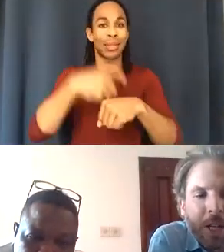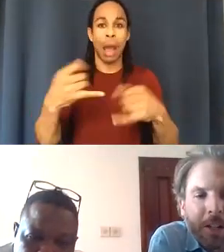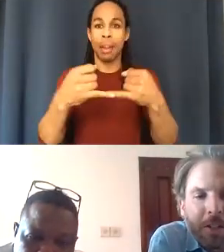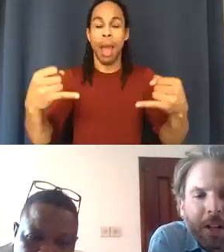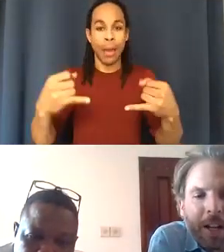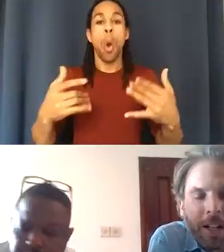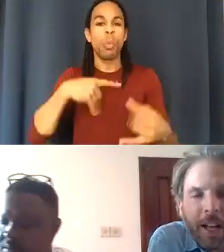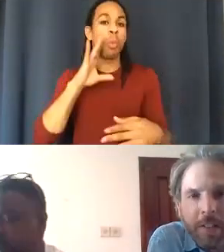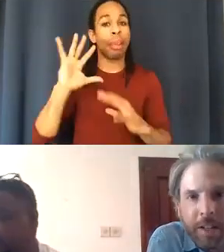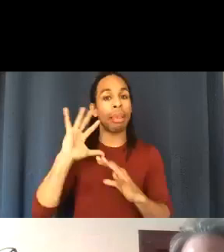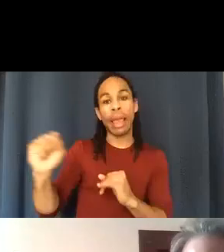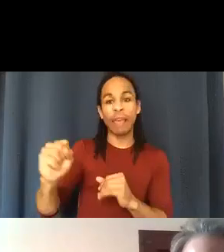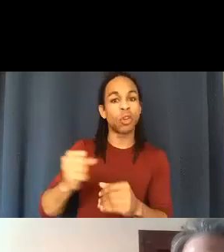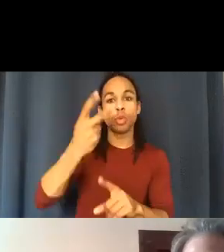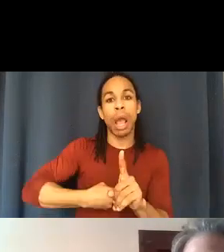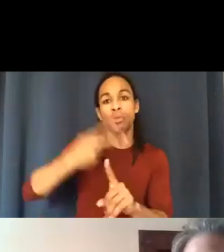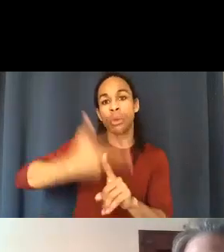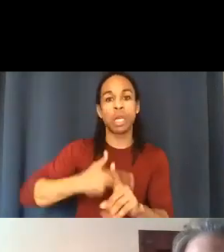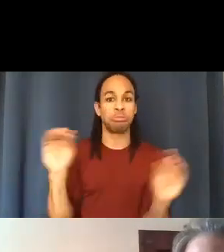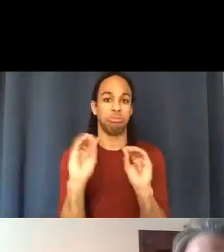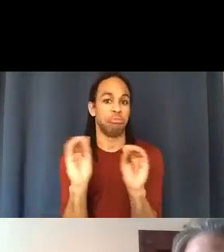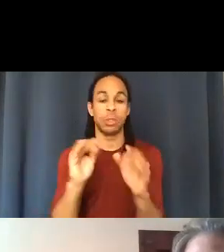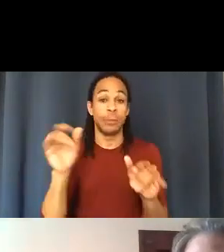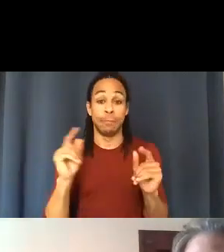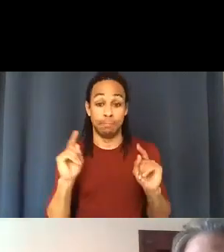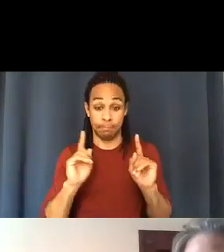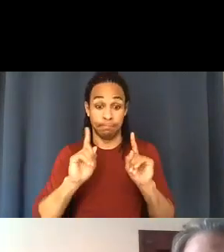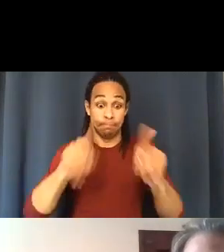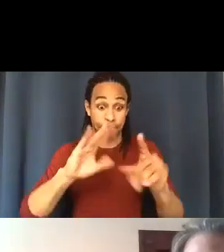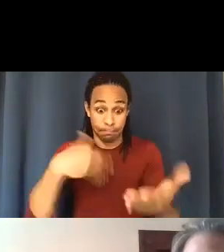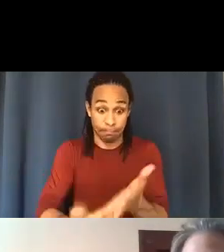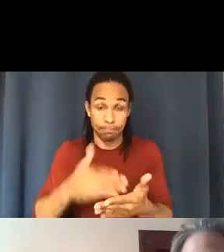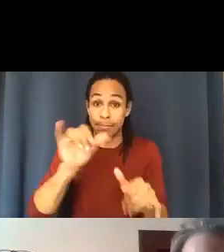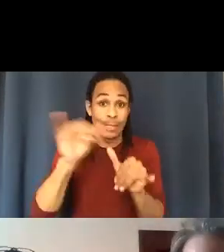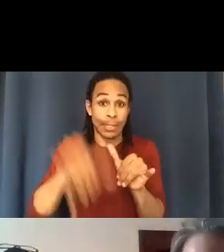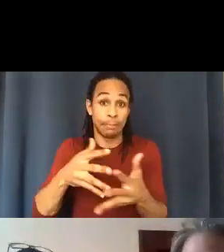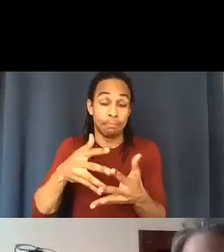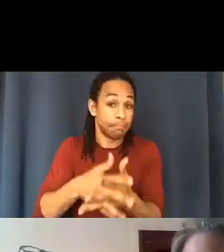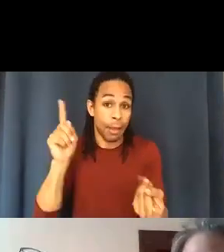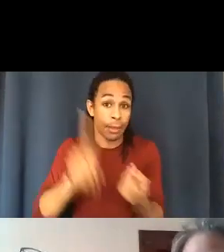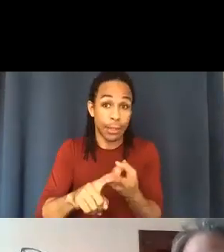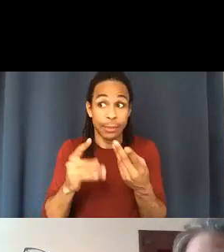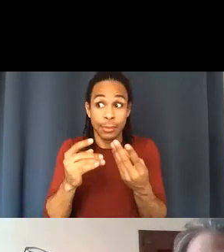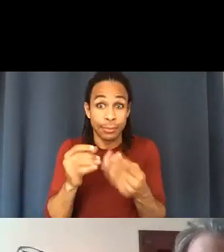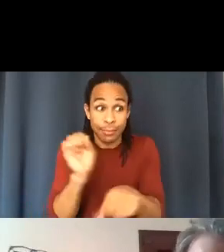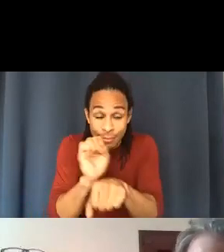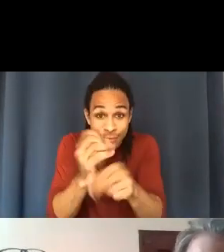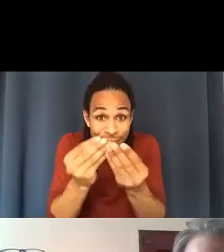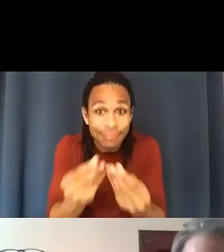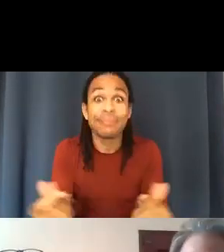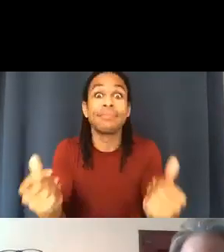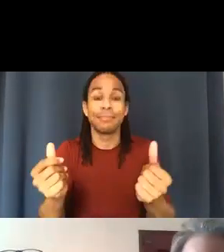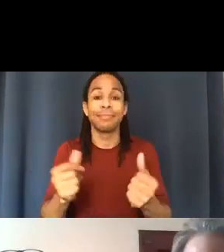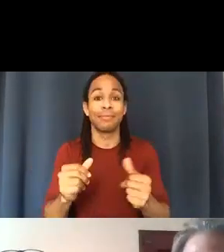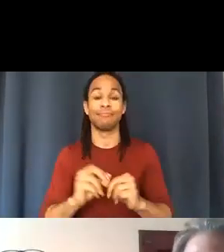This is because a lot of the international aid that exists around the world is very short-term and contract-based. And